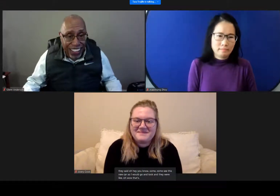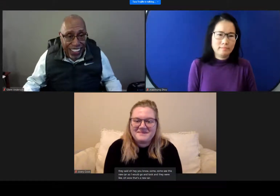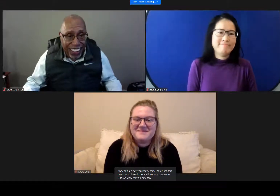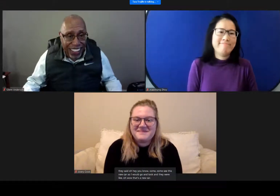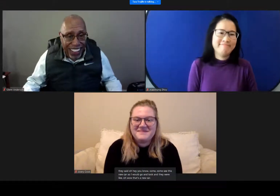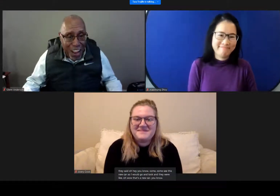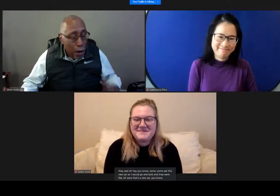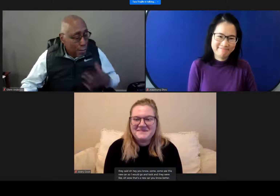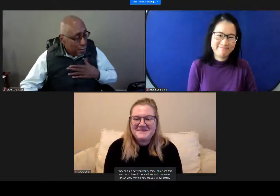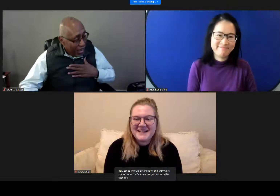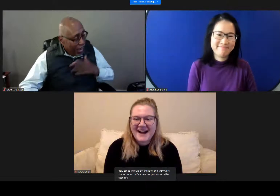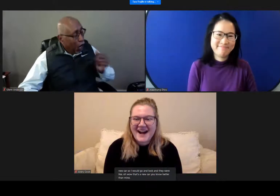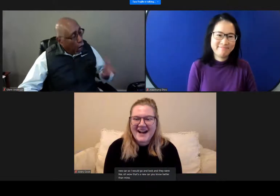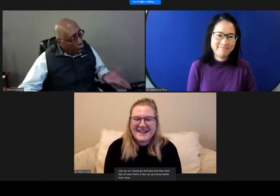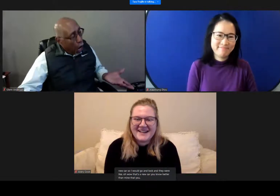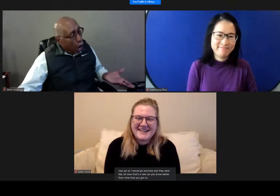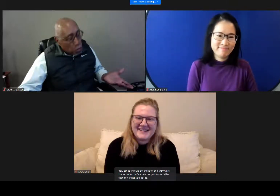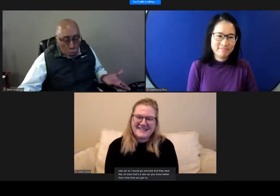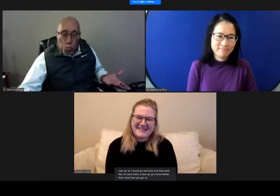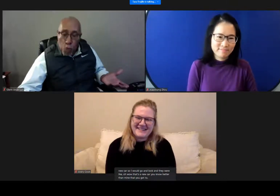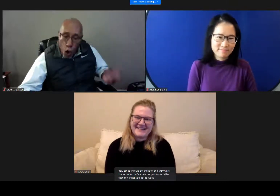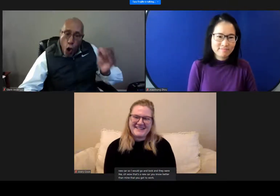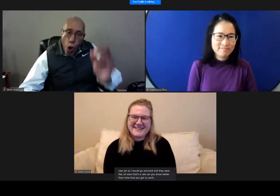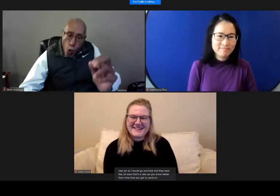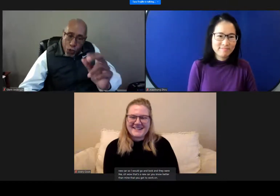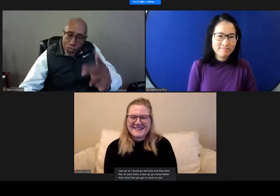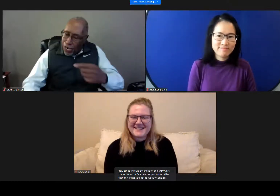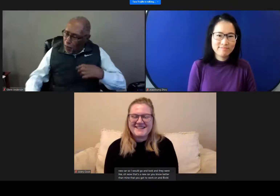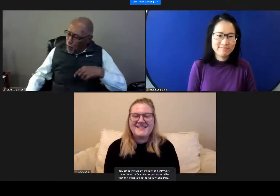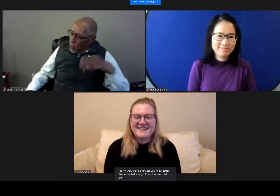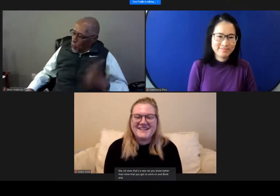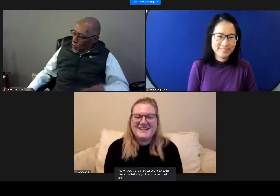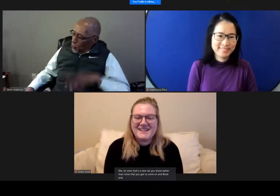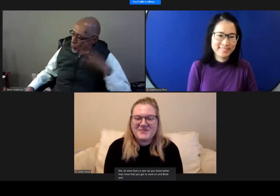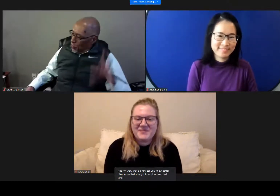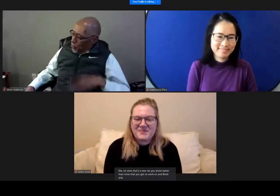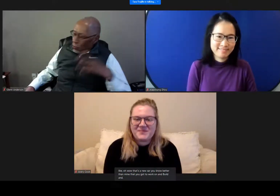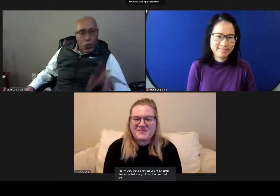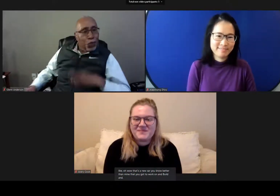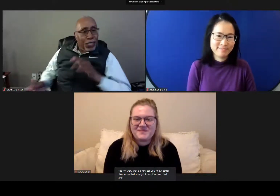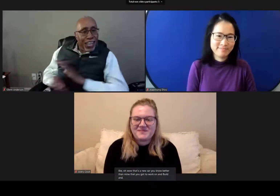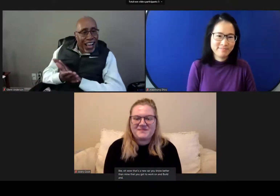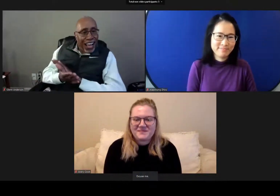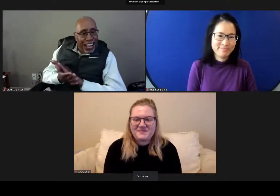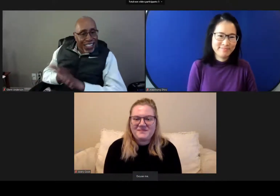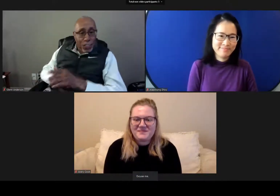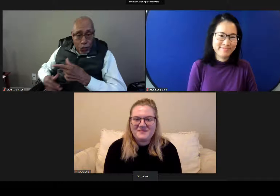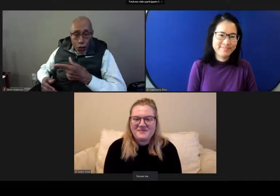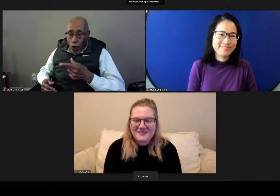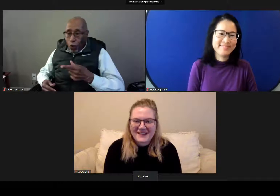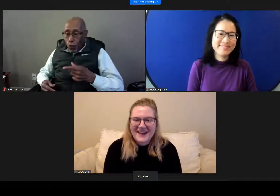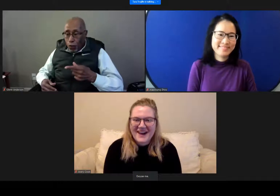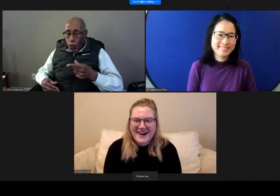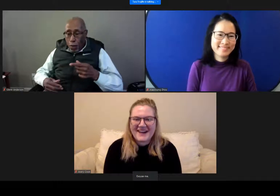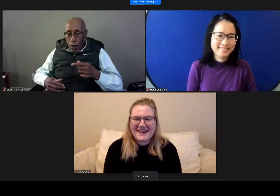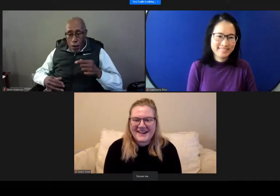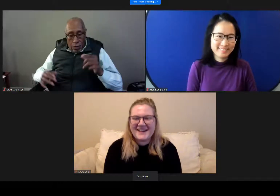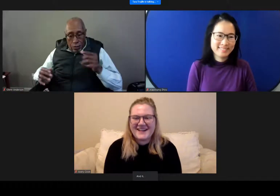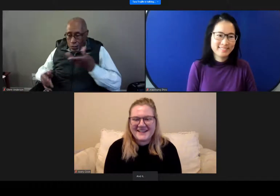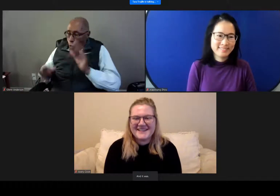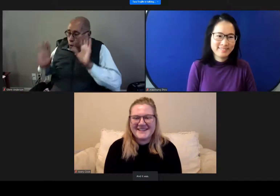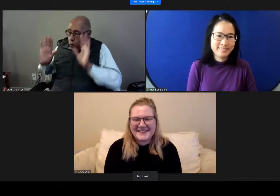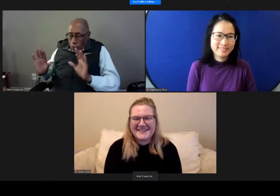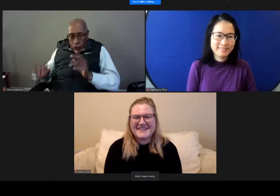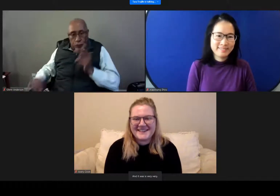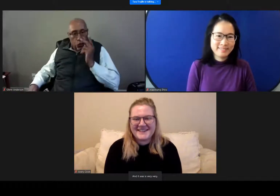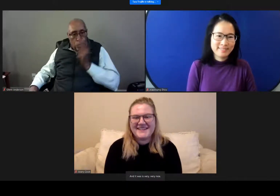car, better than mine that you got to work on and build. And excuse me. And it was